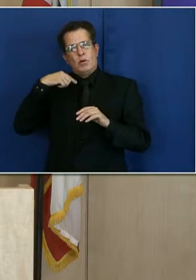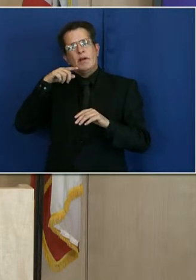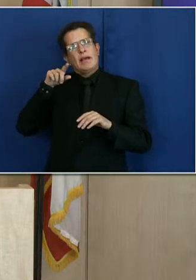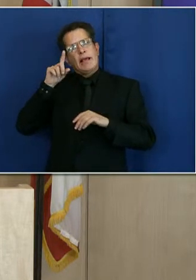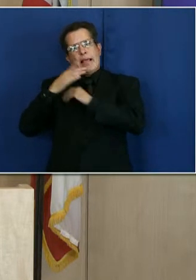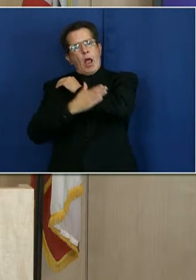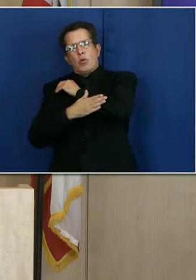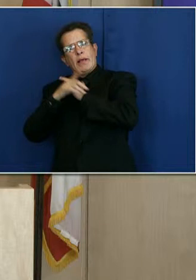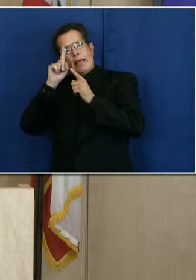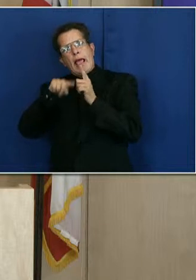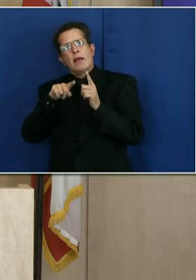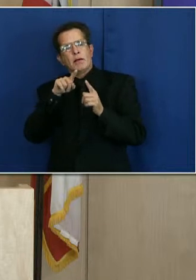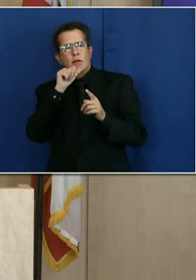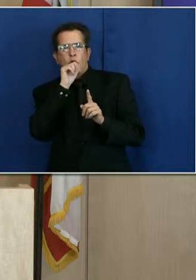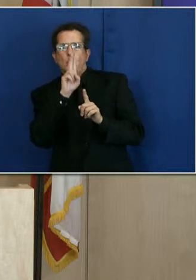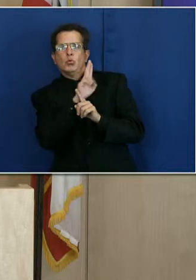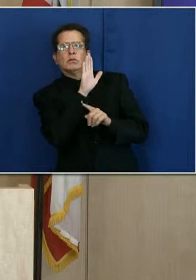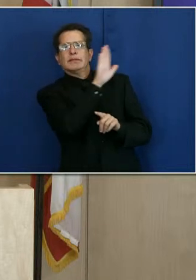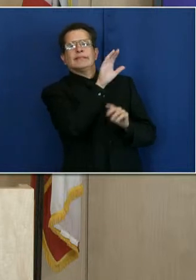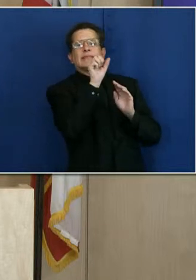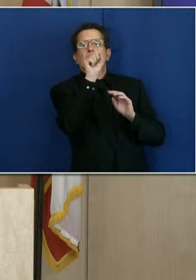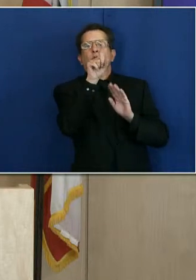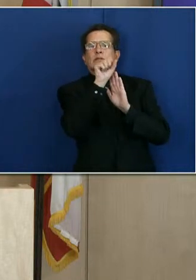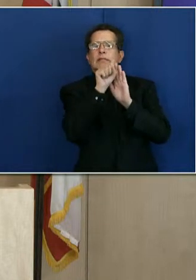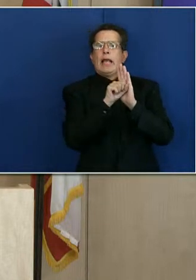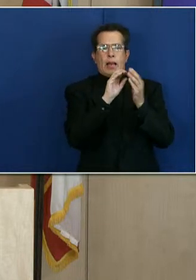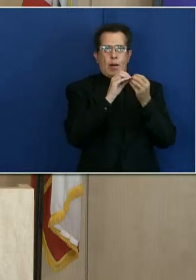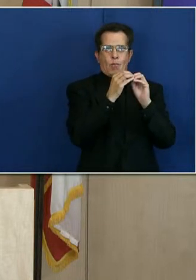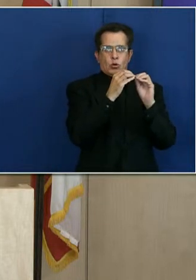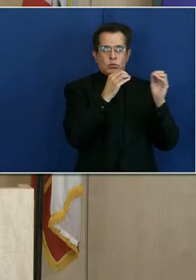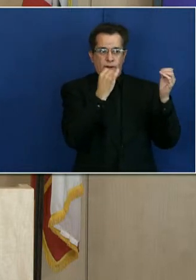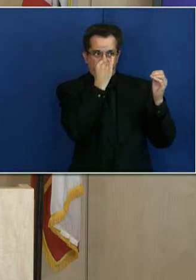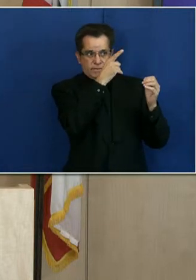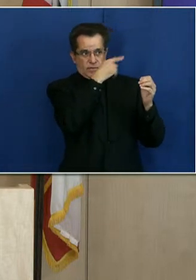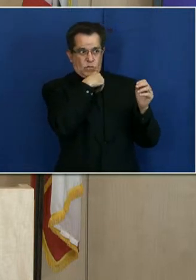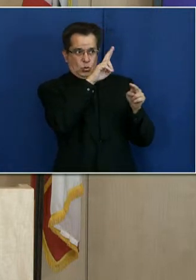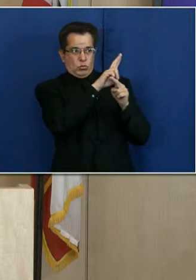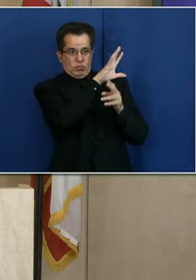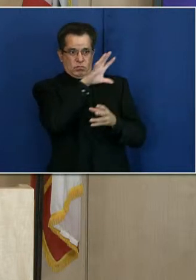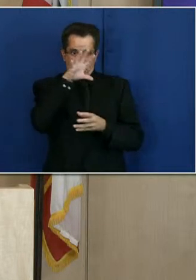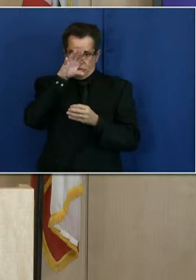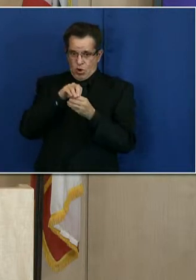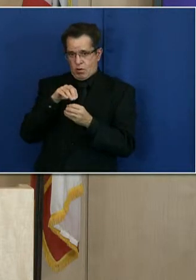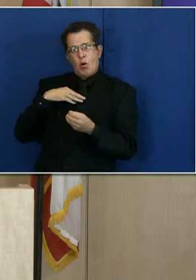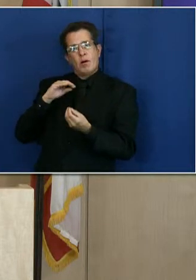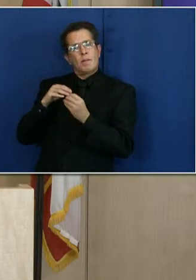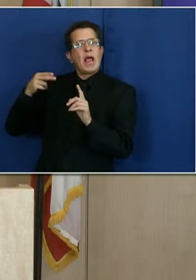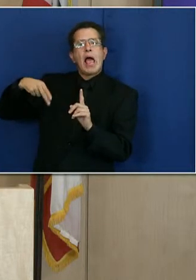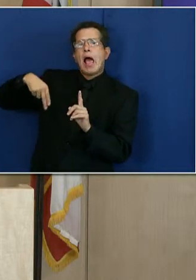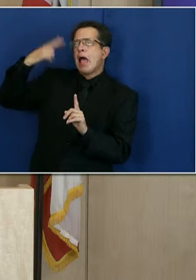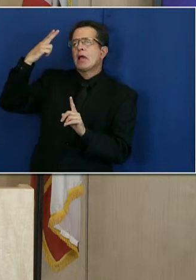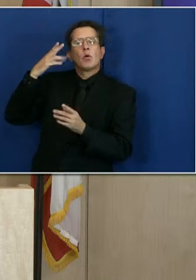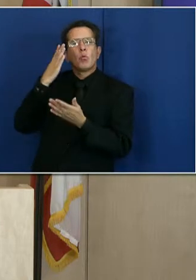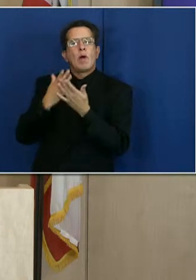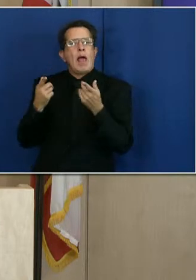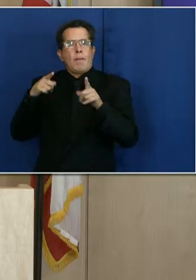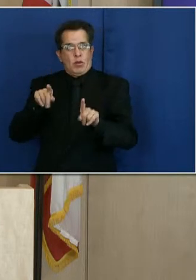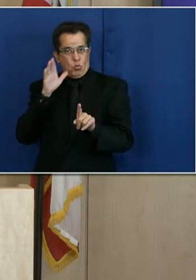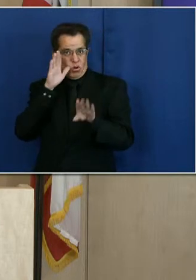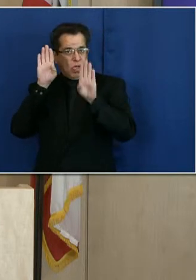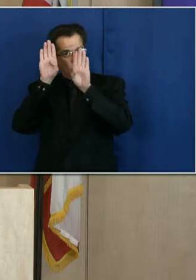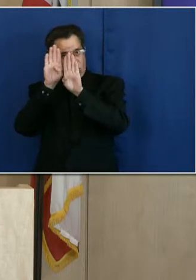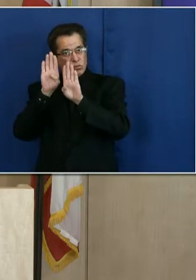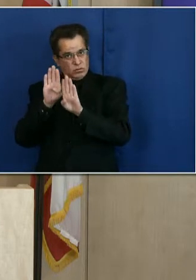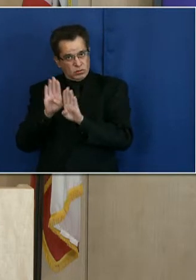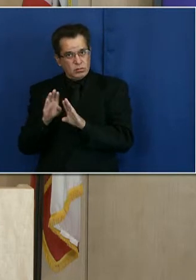And if we fall to another tier, what kind of closures can we expect and when? So I actually went through that yesterday